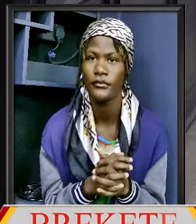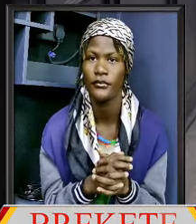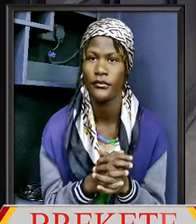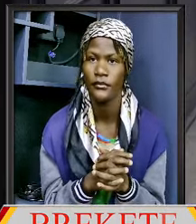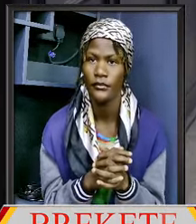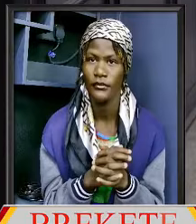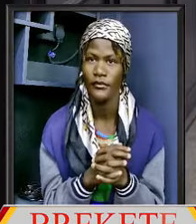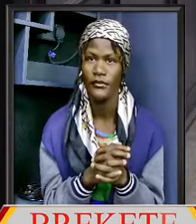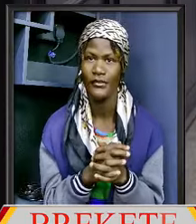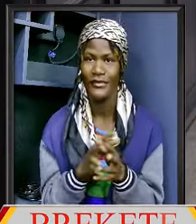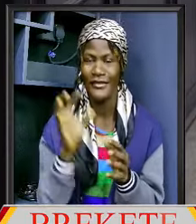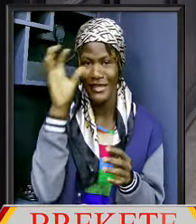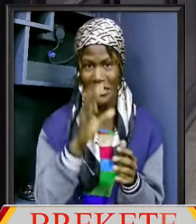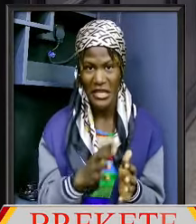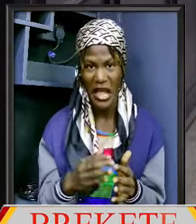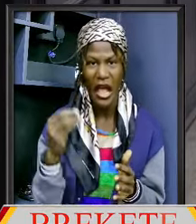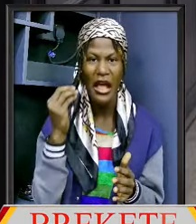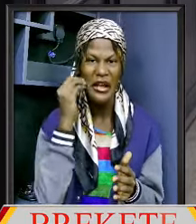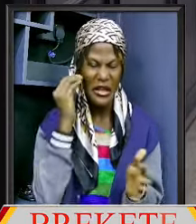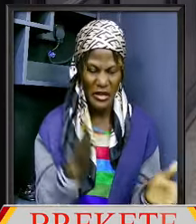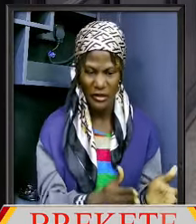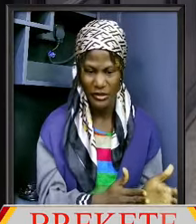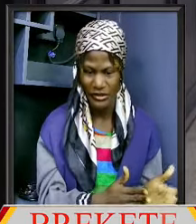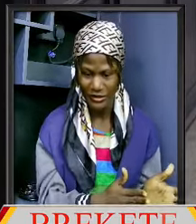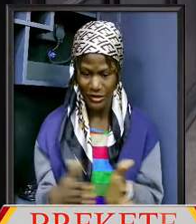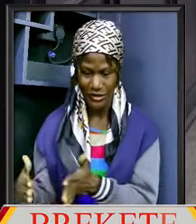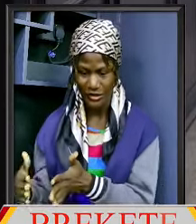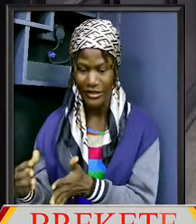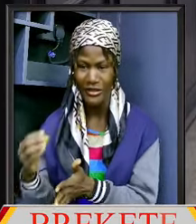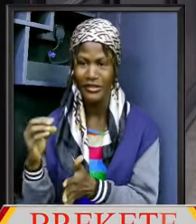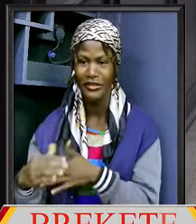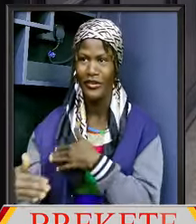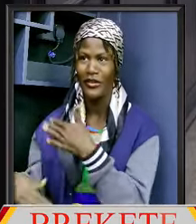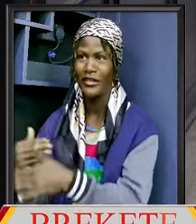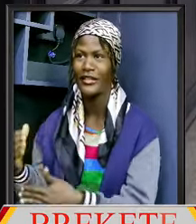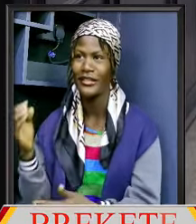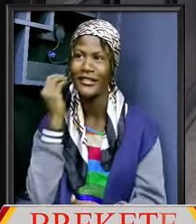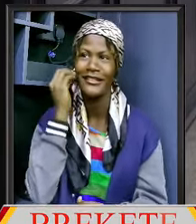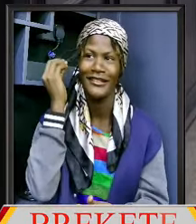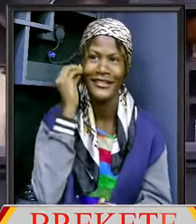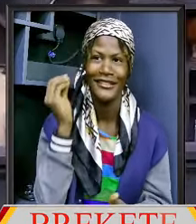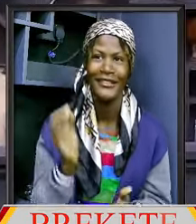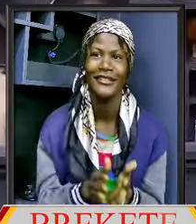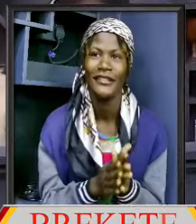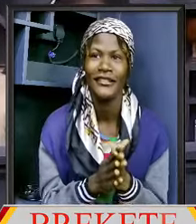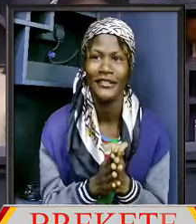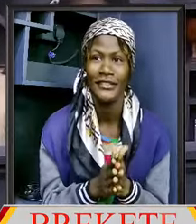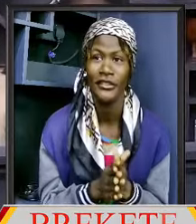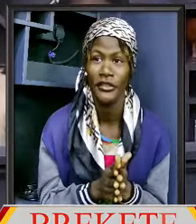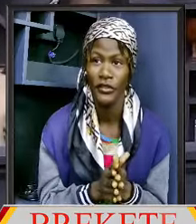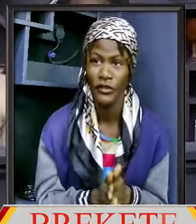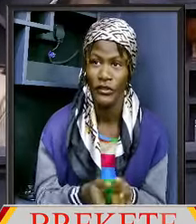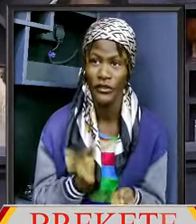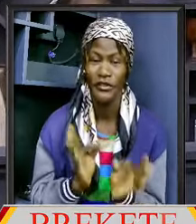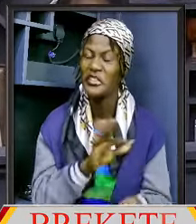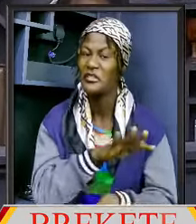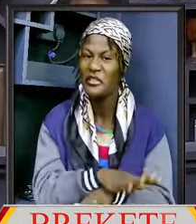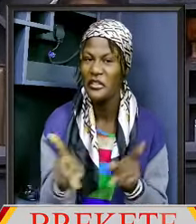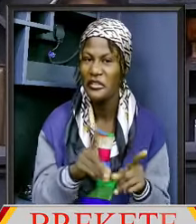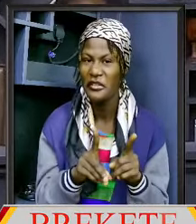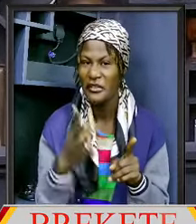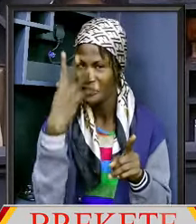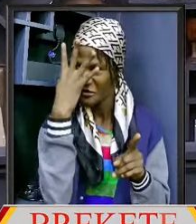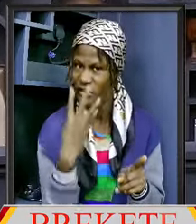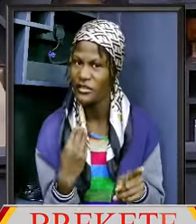see her house, see the other house. She got window for her room. I been a lie. I get so if night do sleep, they worry you